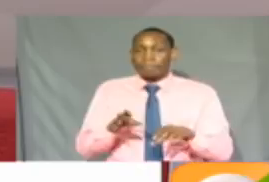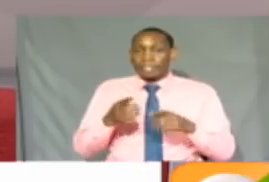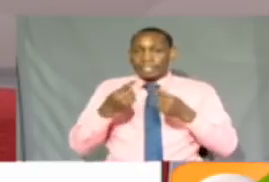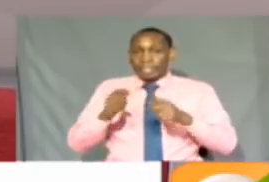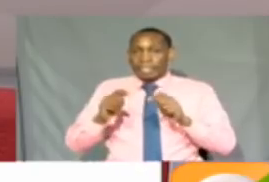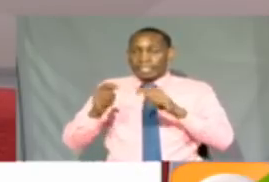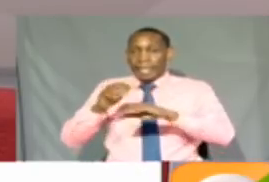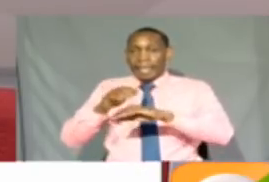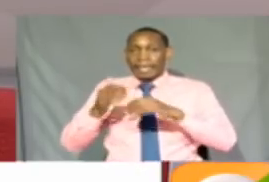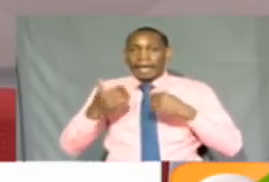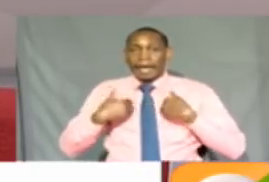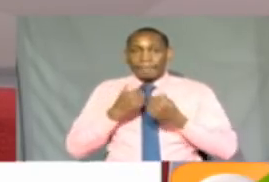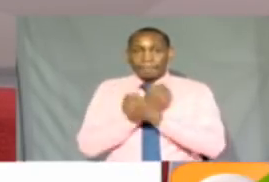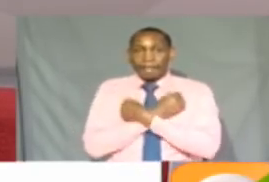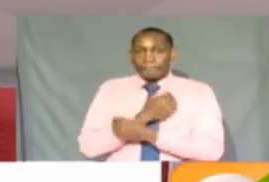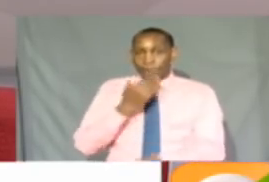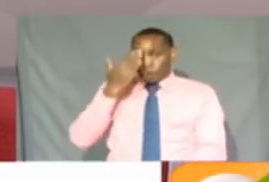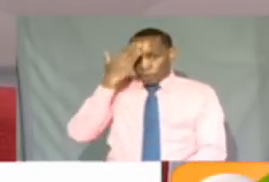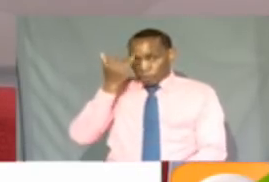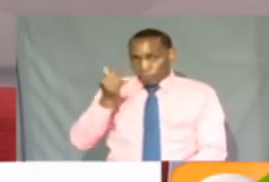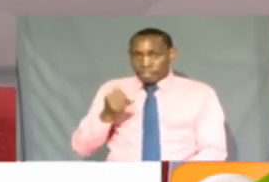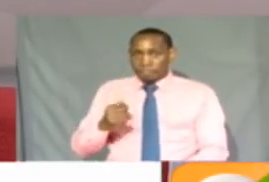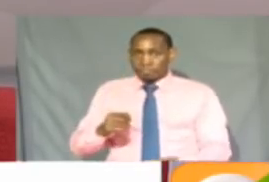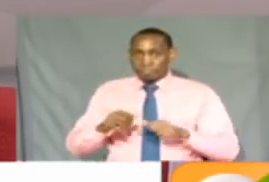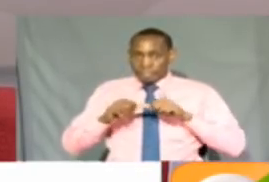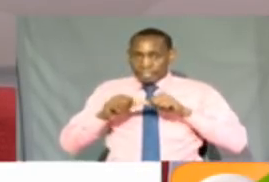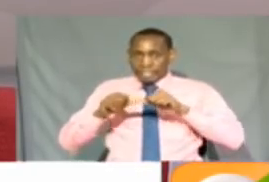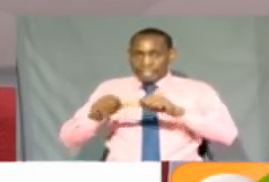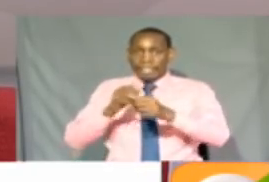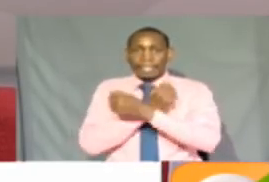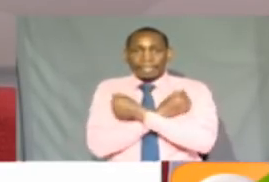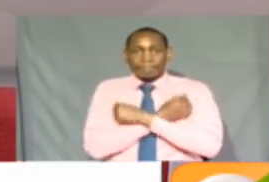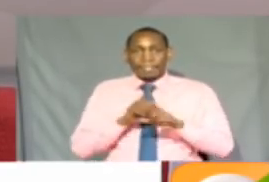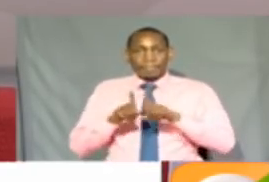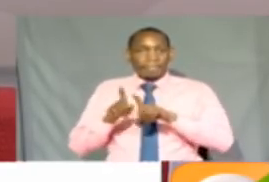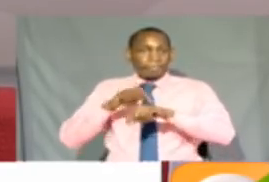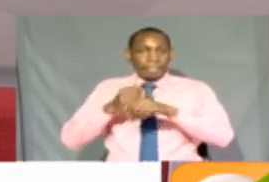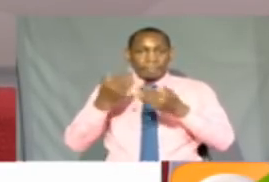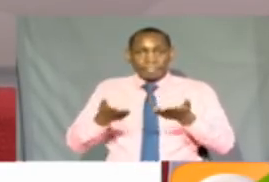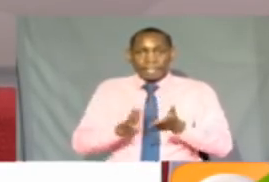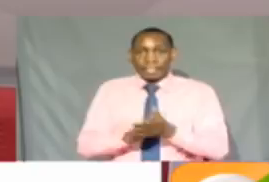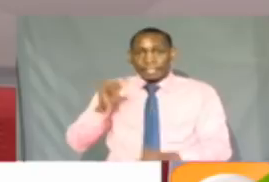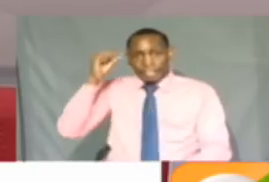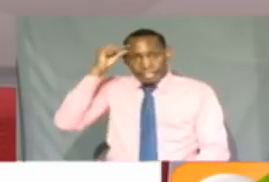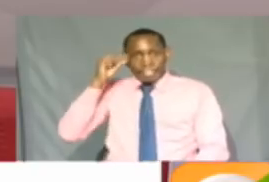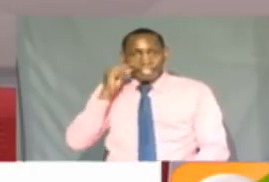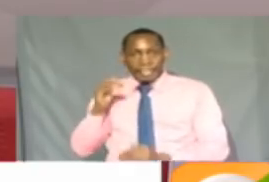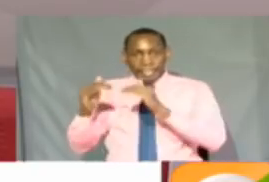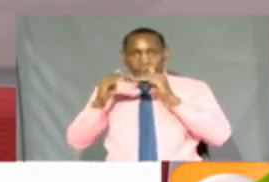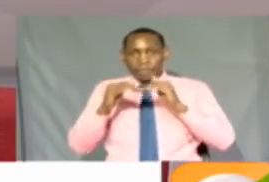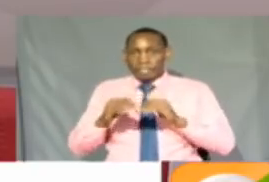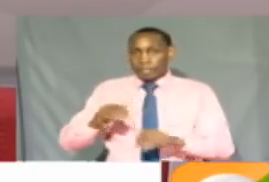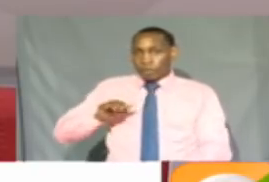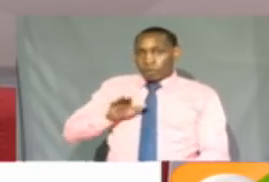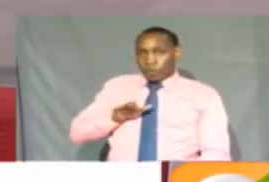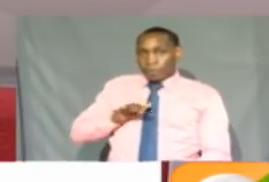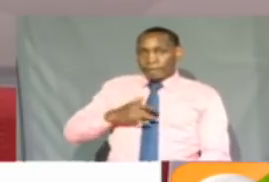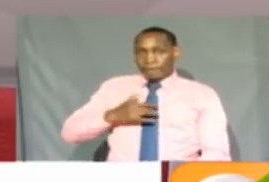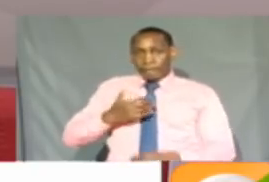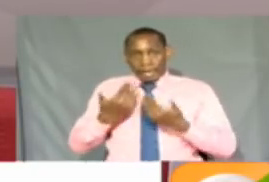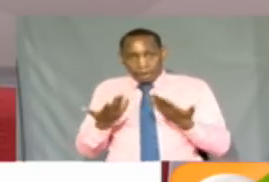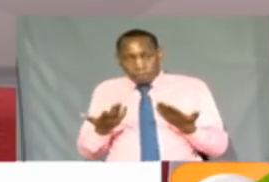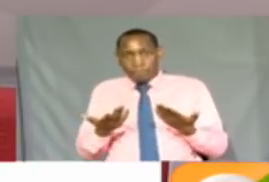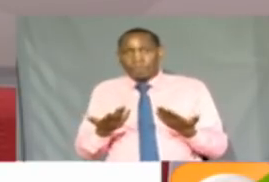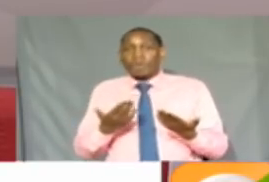love. But why do you think it's persisted this long? And even in day and age of gender equality and women feeling, no, I also want